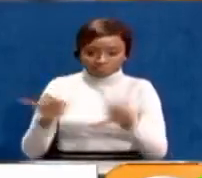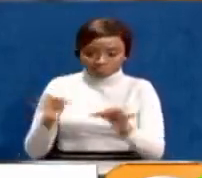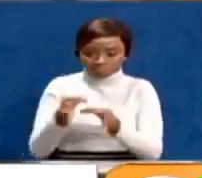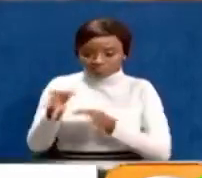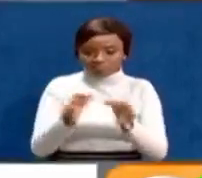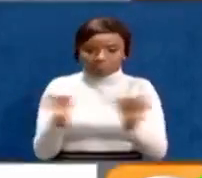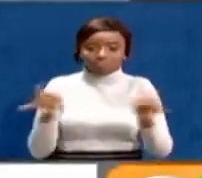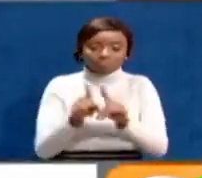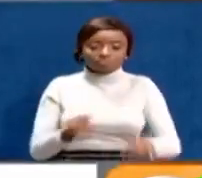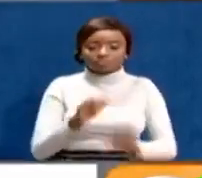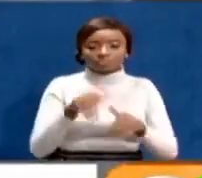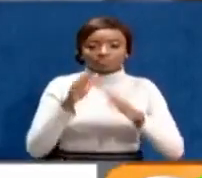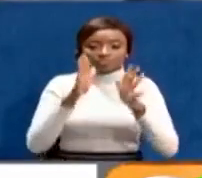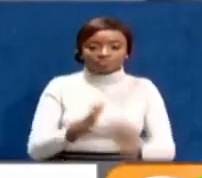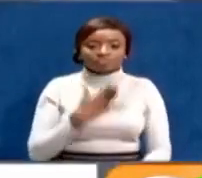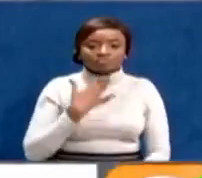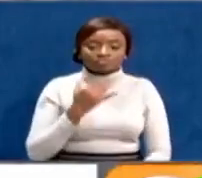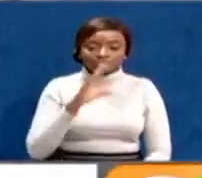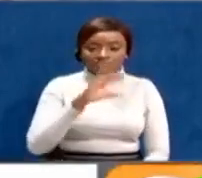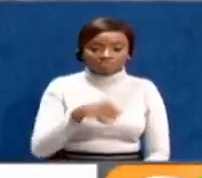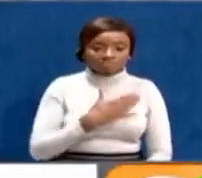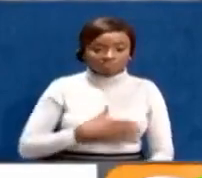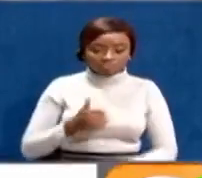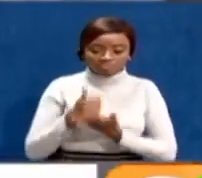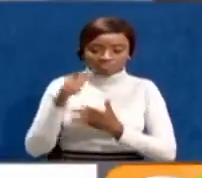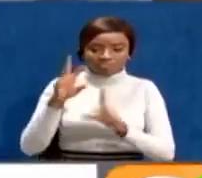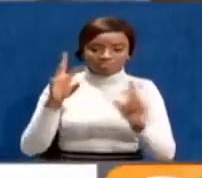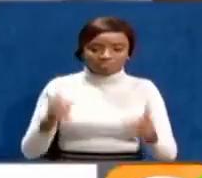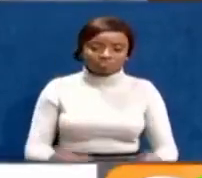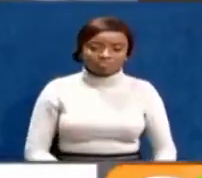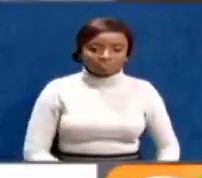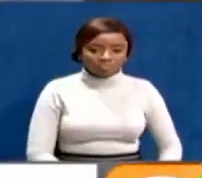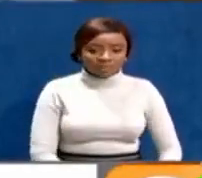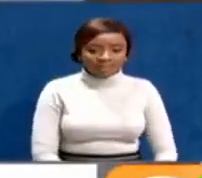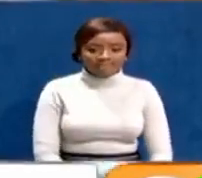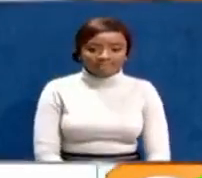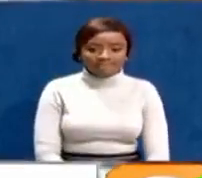The farmers also want the Chief Justice to intervene in this matter.